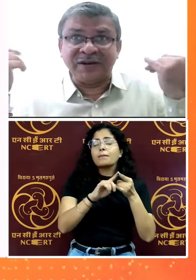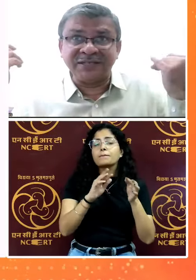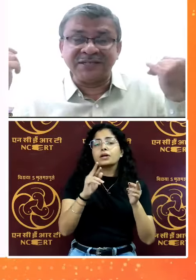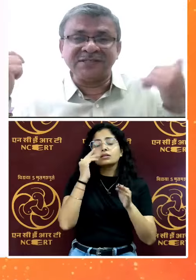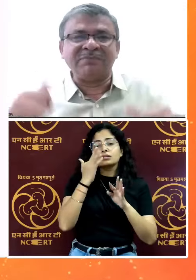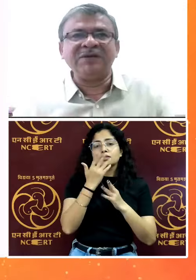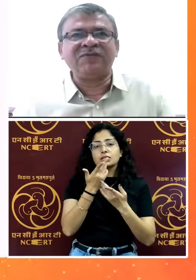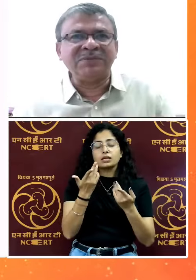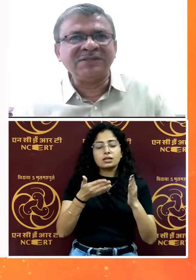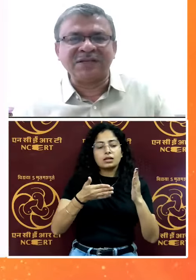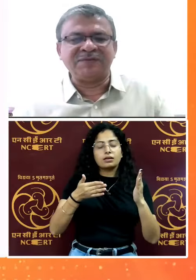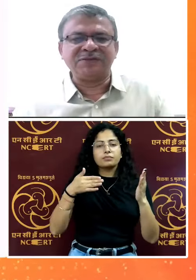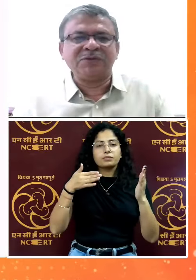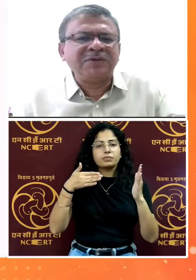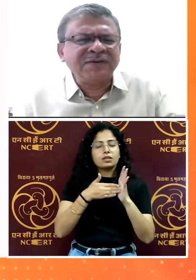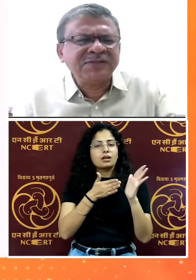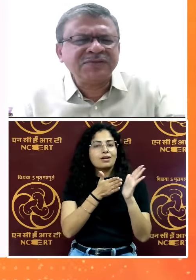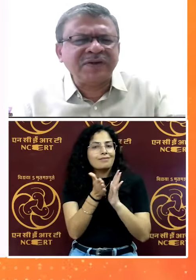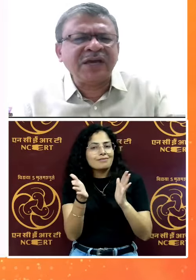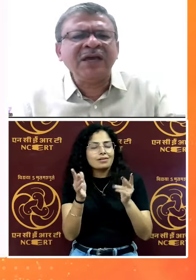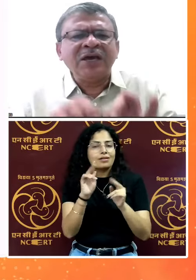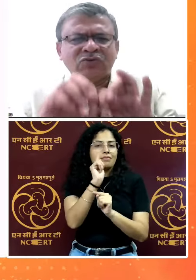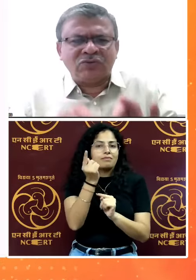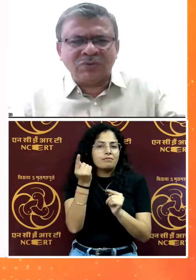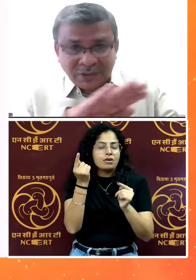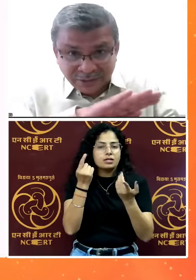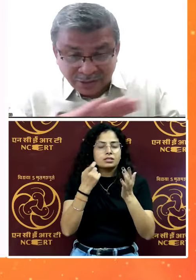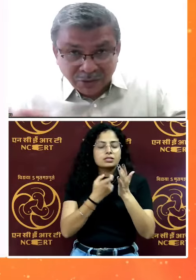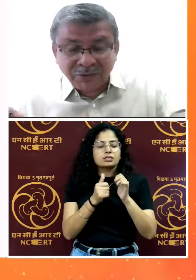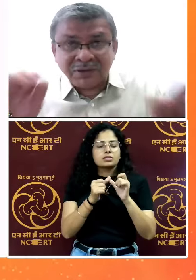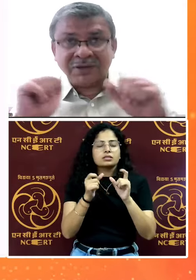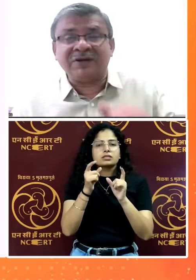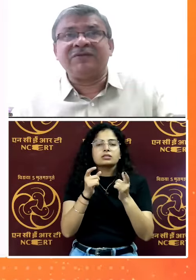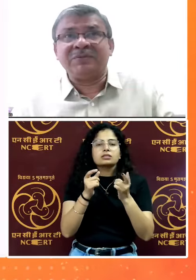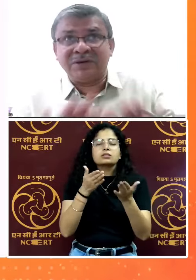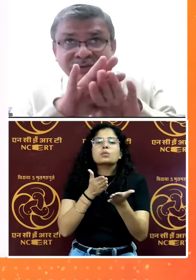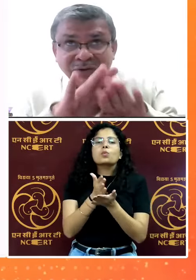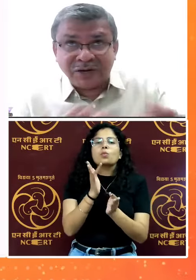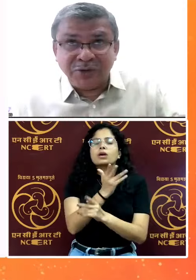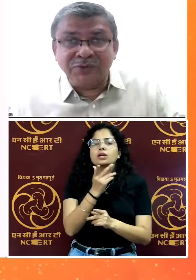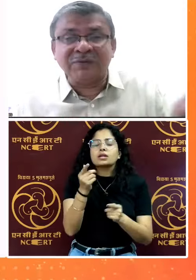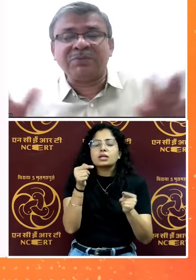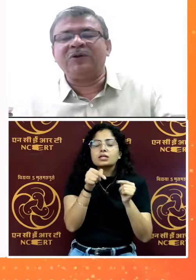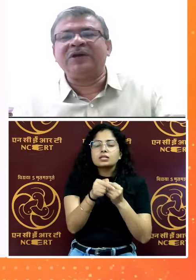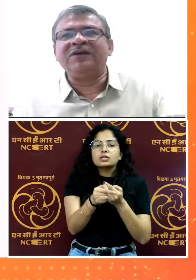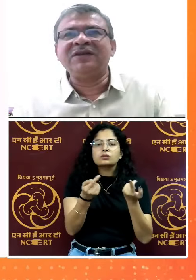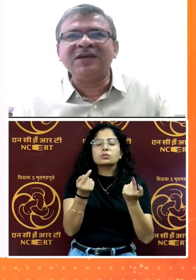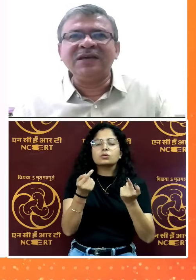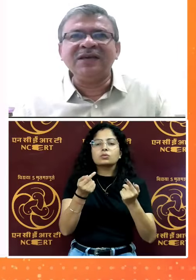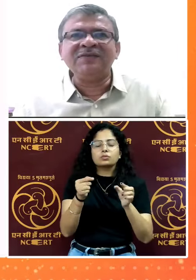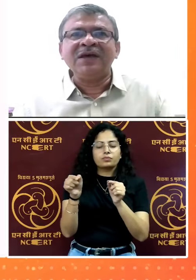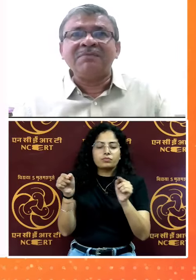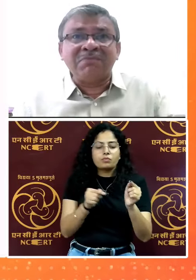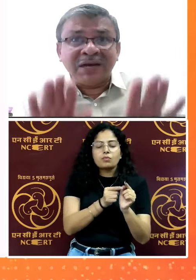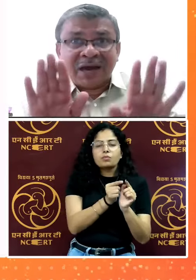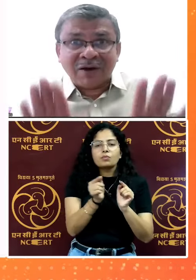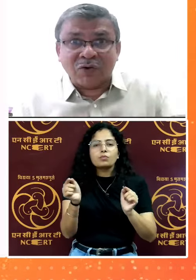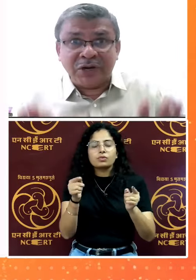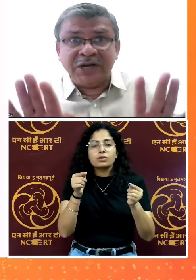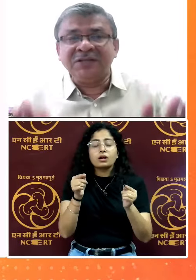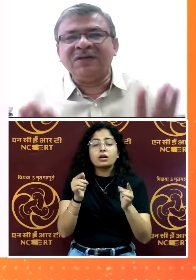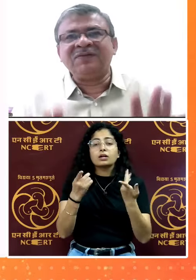the reflections coming from the surface. So the first way to cut down reverberation or reduce the prolongation is